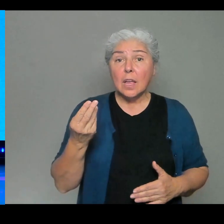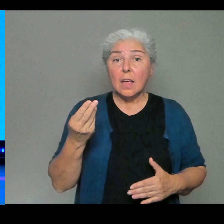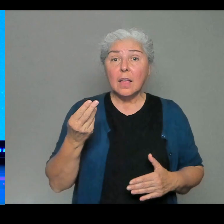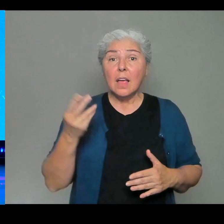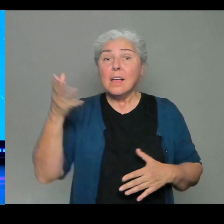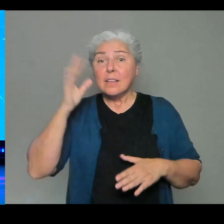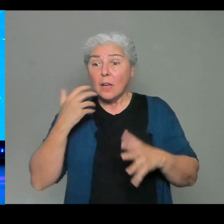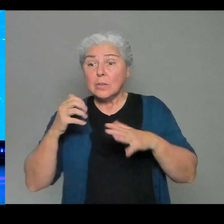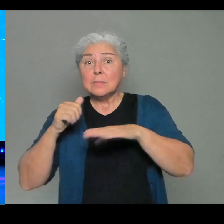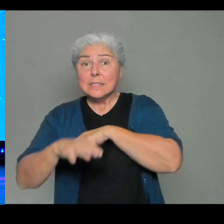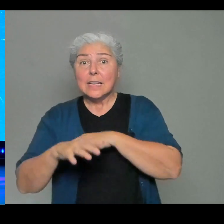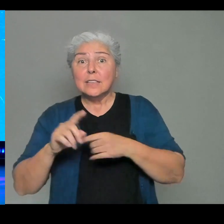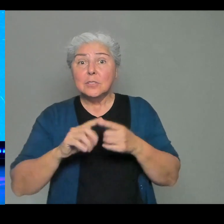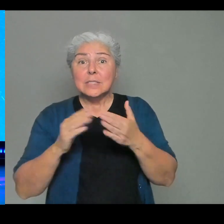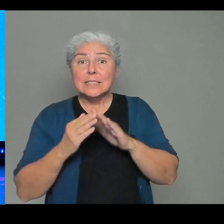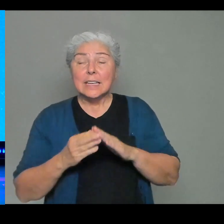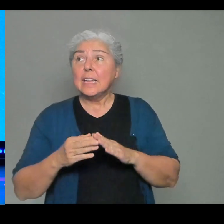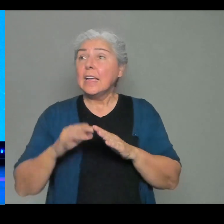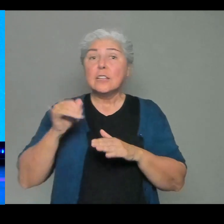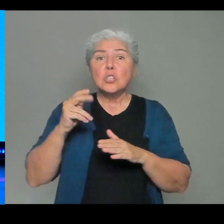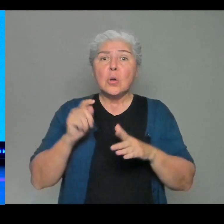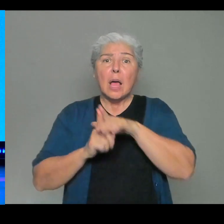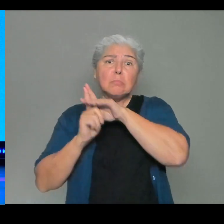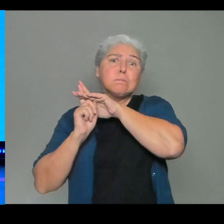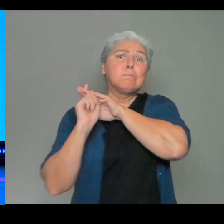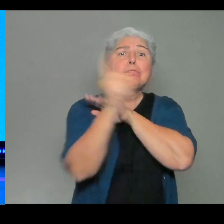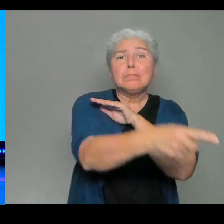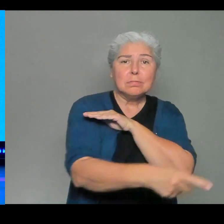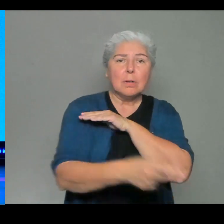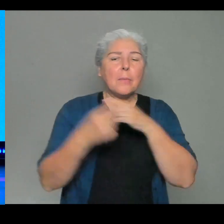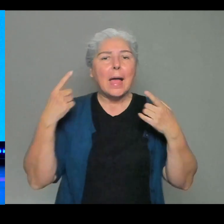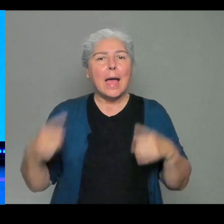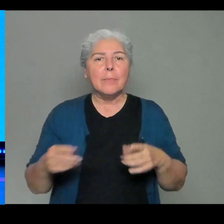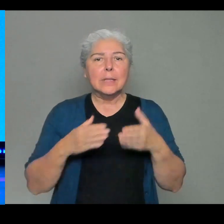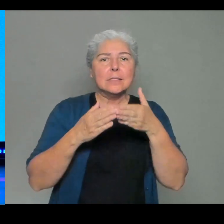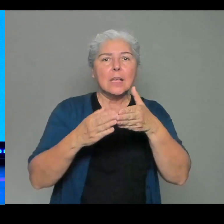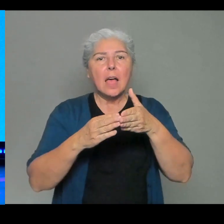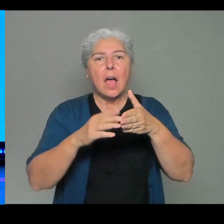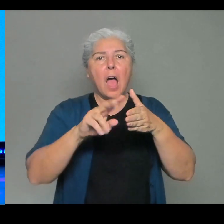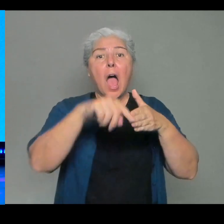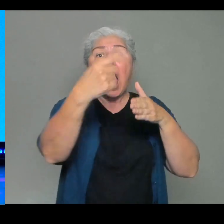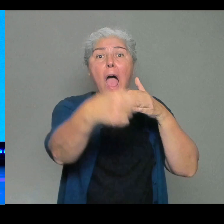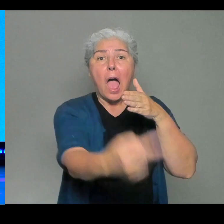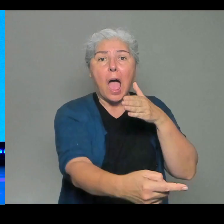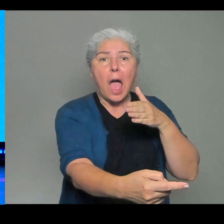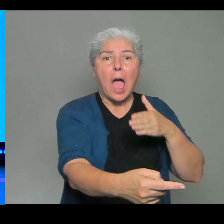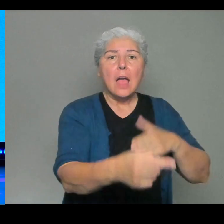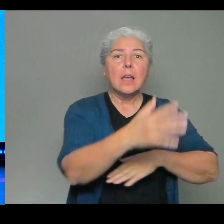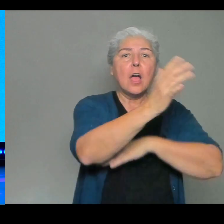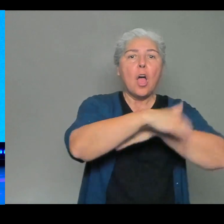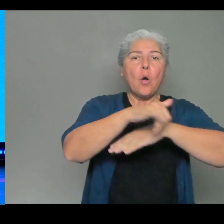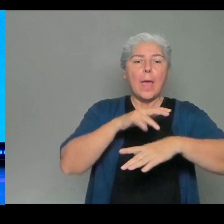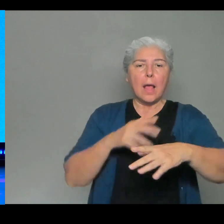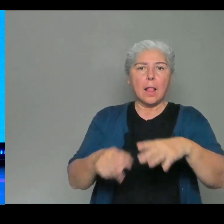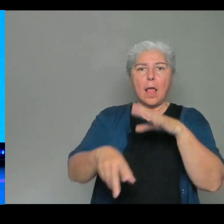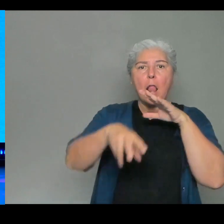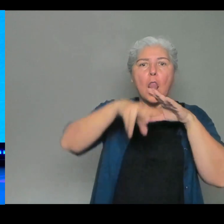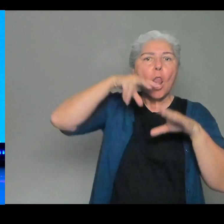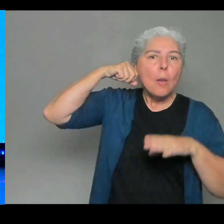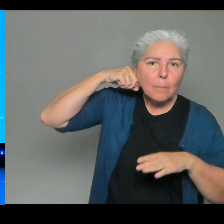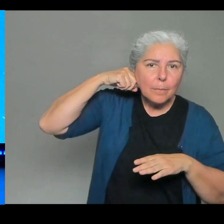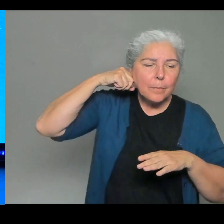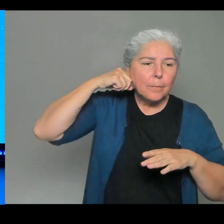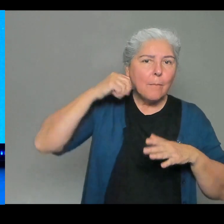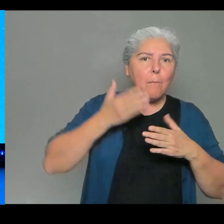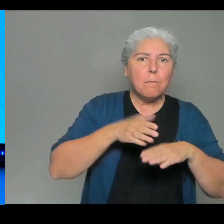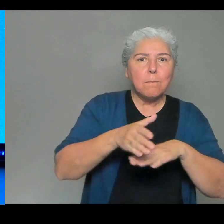to Nineveh, and Jonah runs, and God says, you're opposing me, and he throws them off the boat in the sea, and a whale swallows them and spits